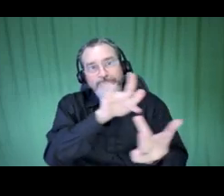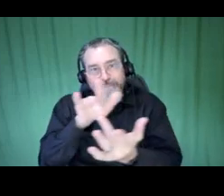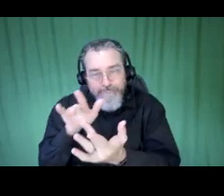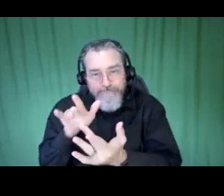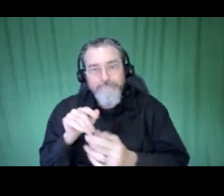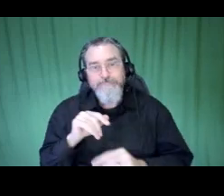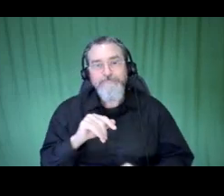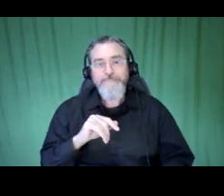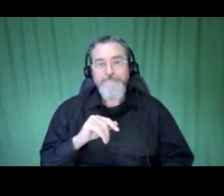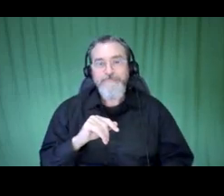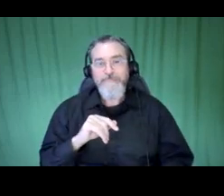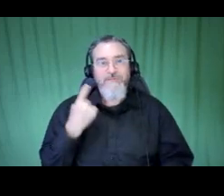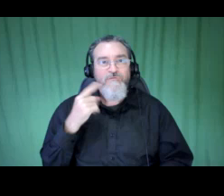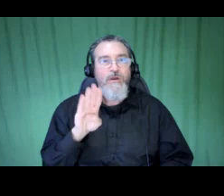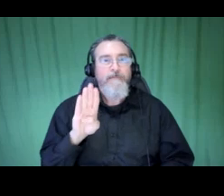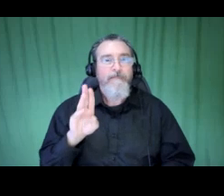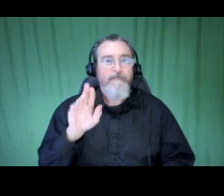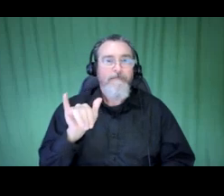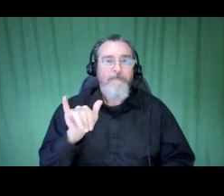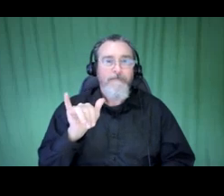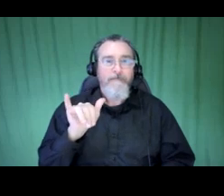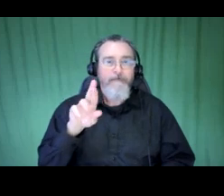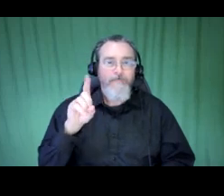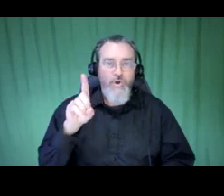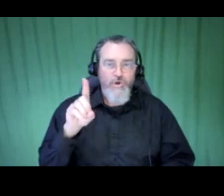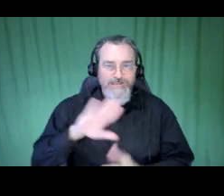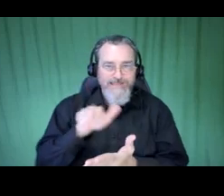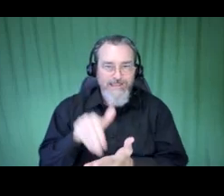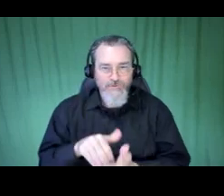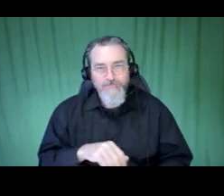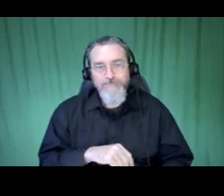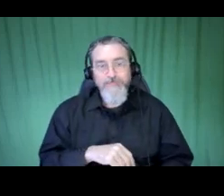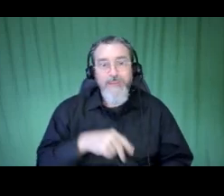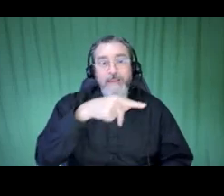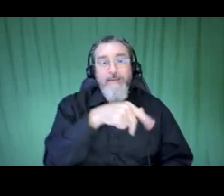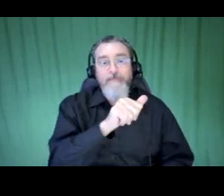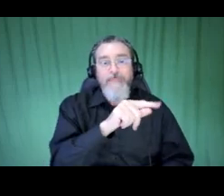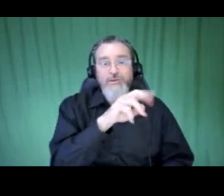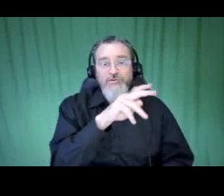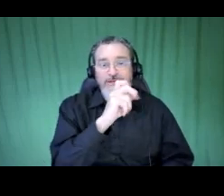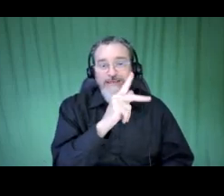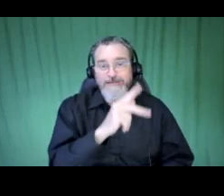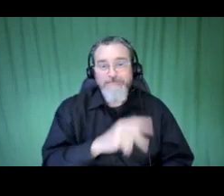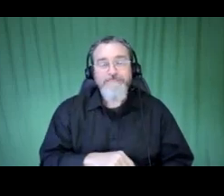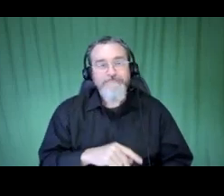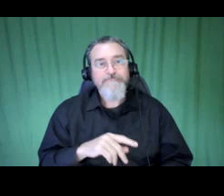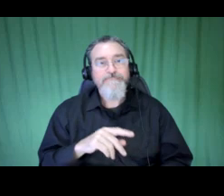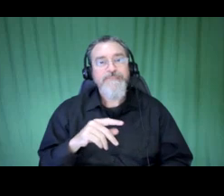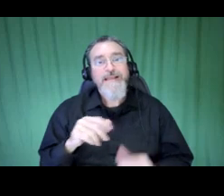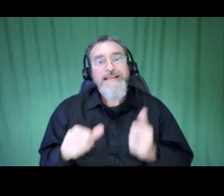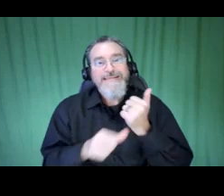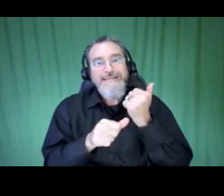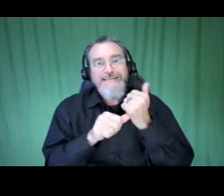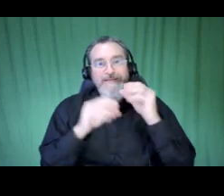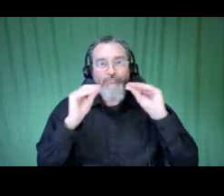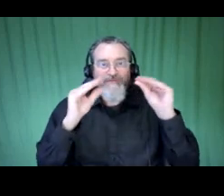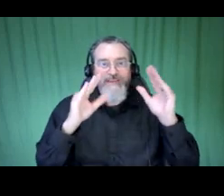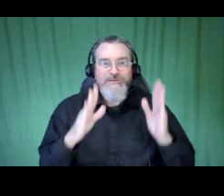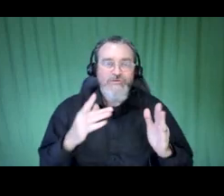the Bird Polo Center and Climate Research Center, and Patrick Sowers, Assistant Professor of Practice